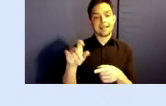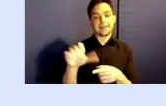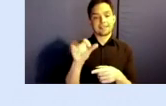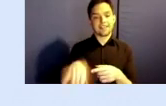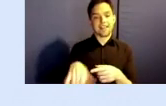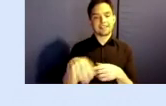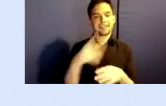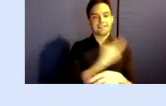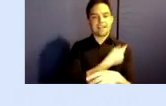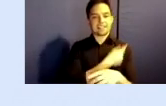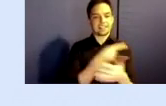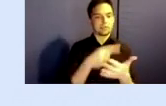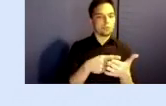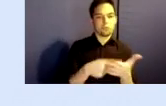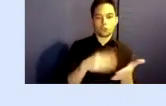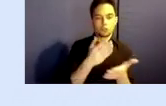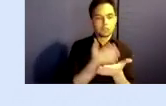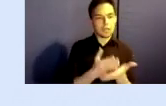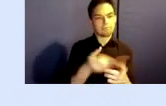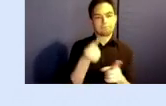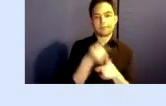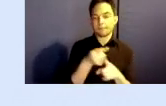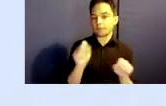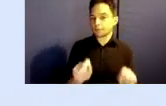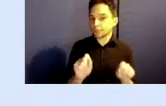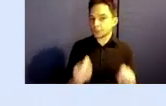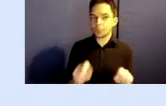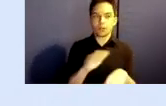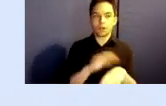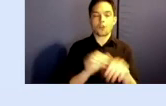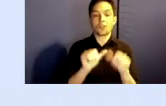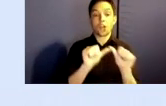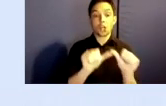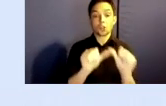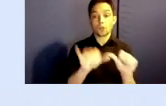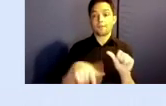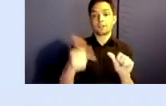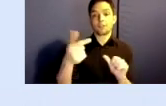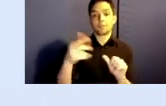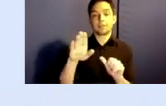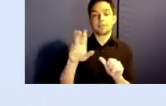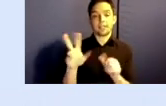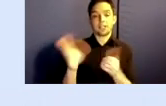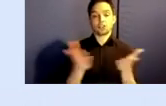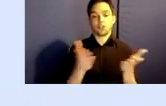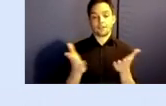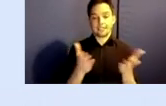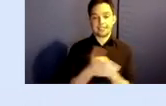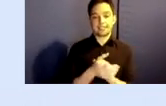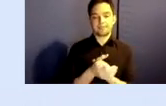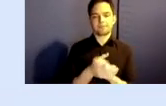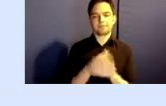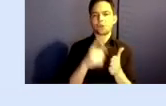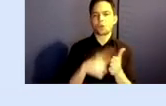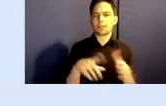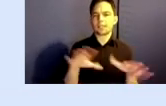some of the potential impacts on the continuity of GBV services? What